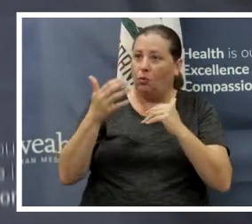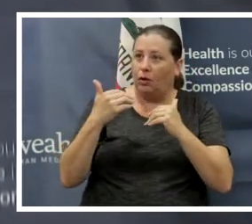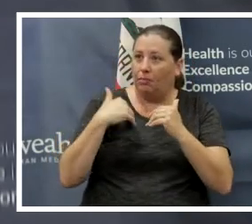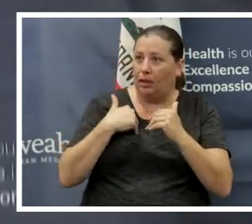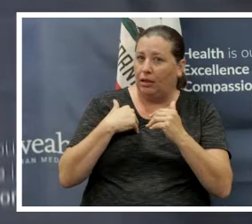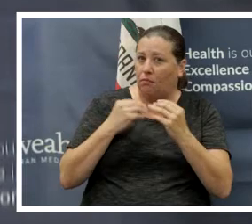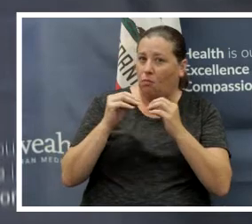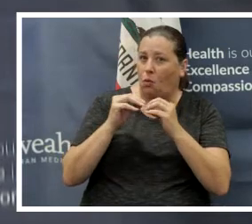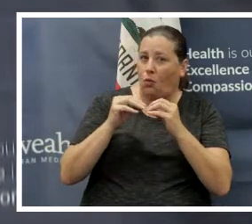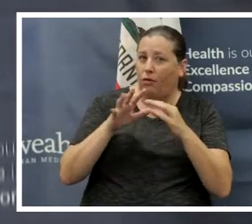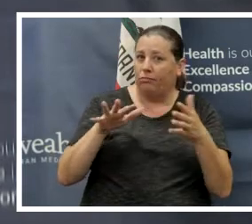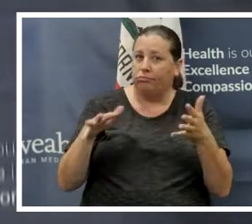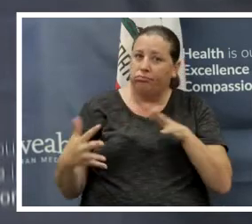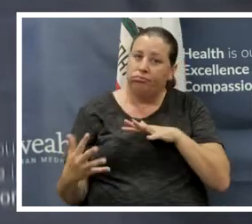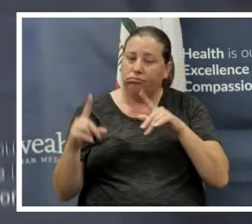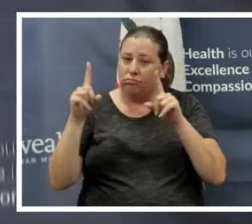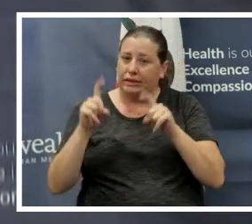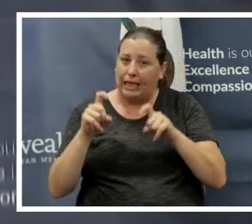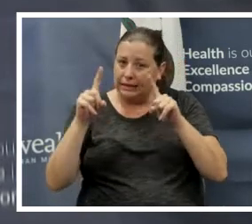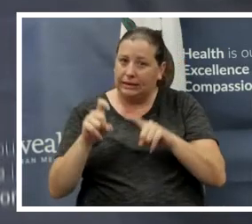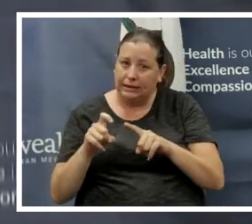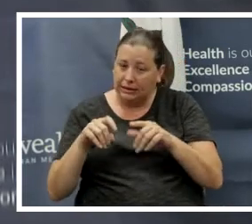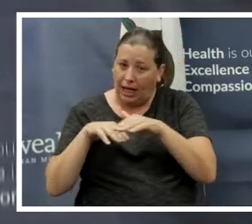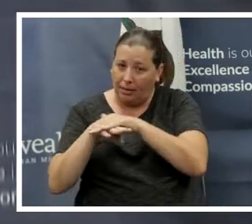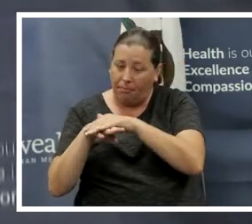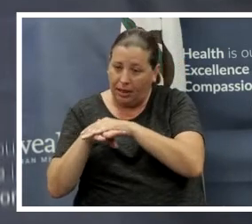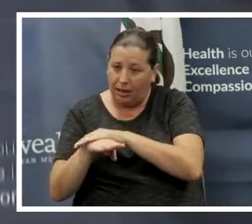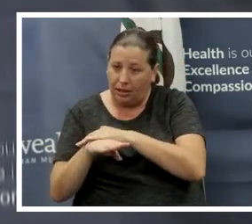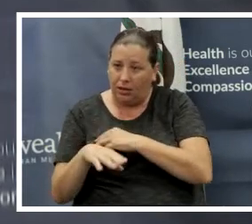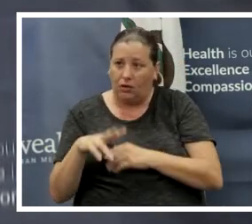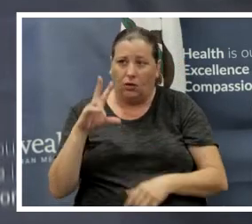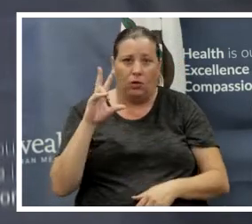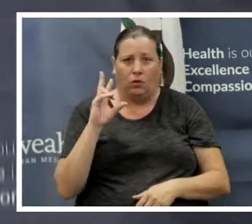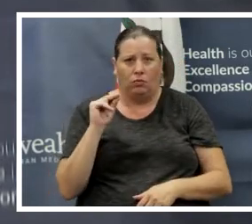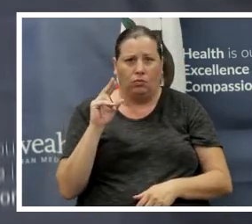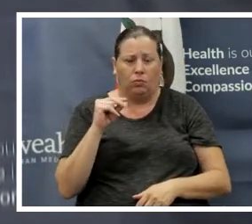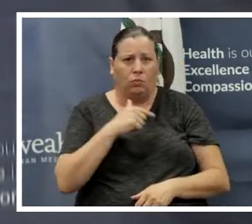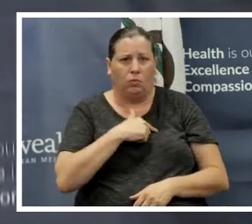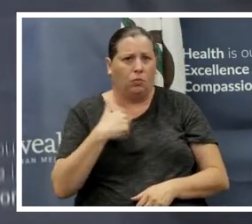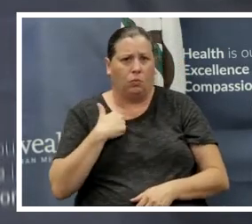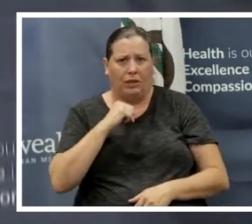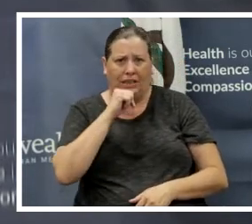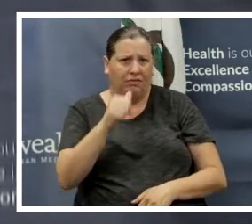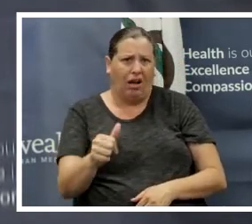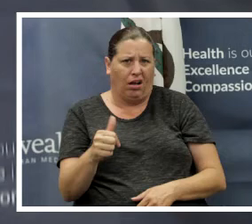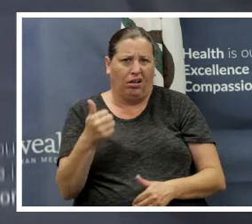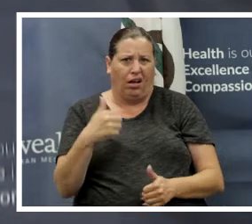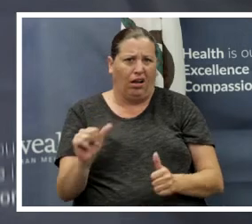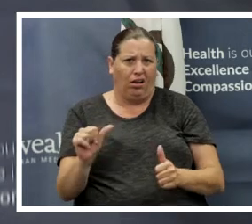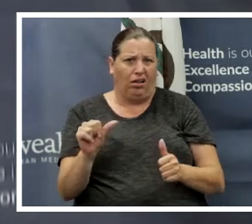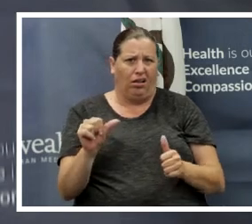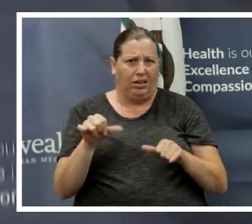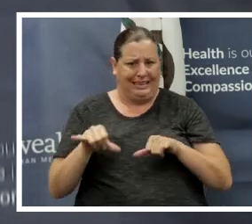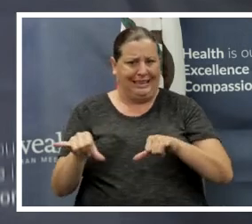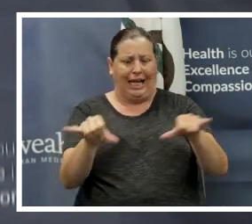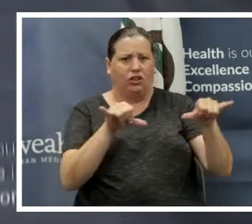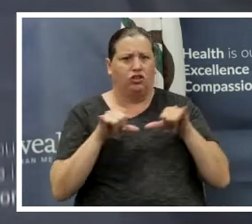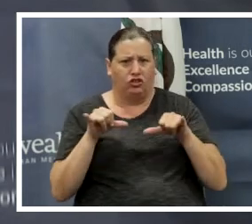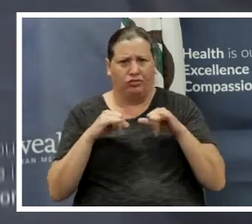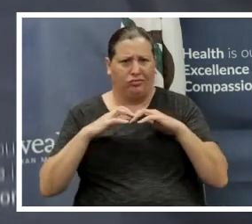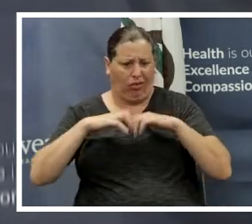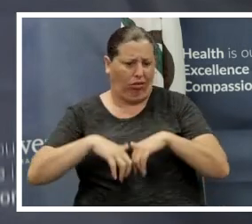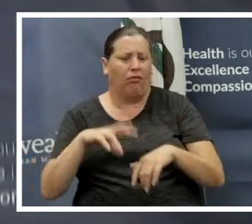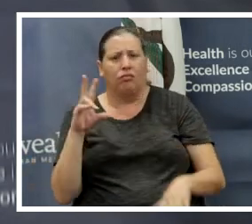being admitted? Well, we haven't relaxed any standards. In fact, our